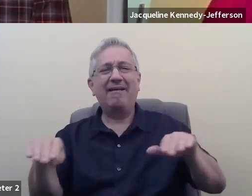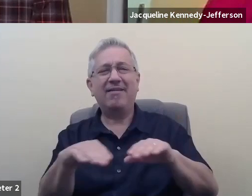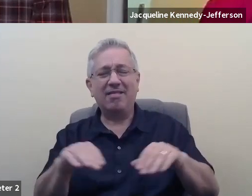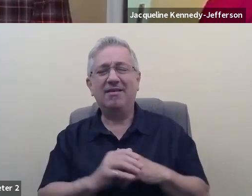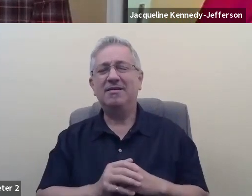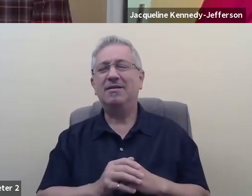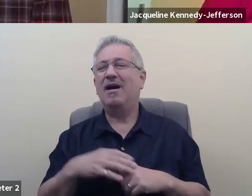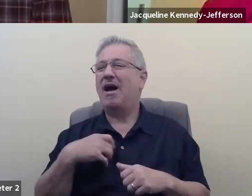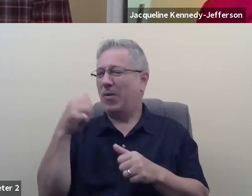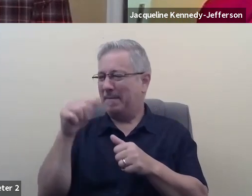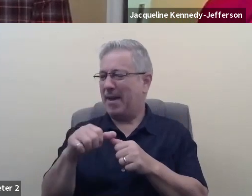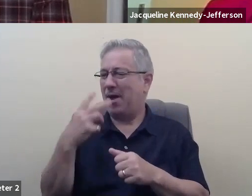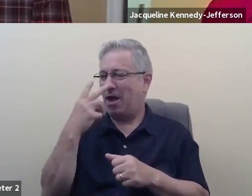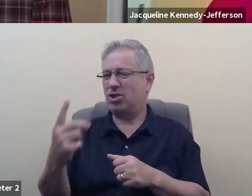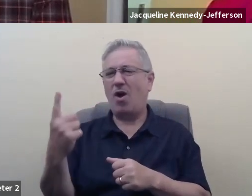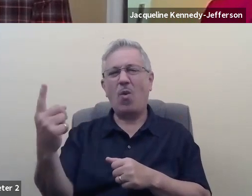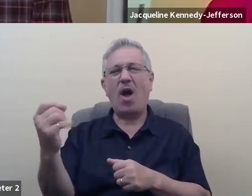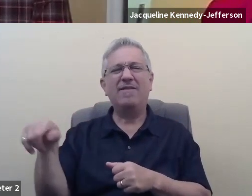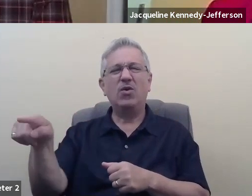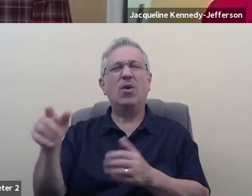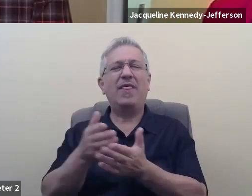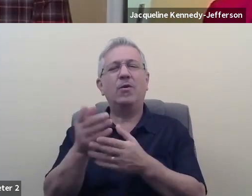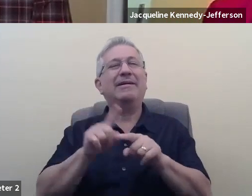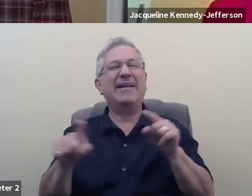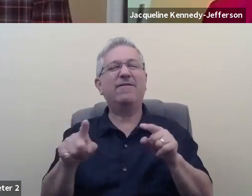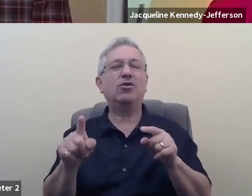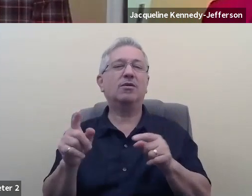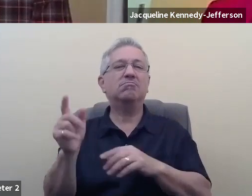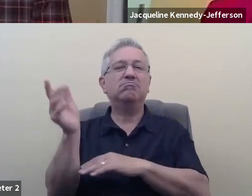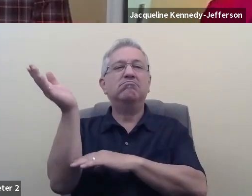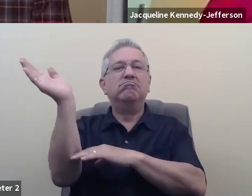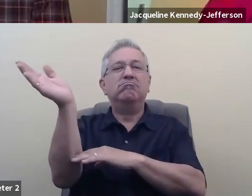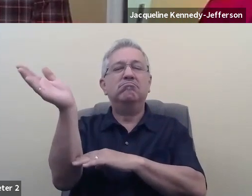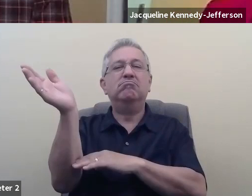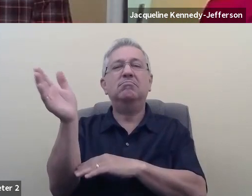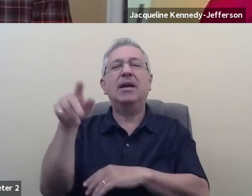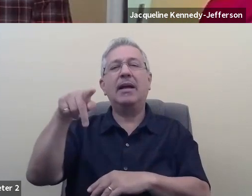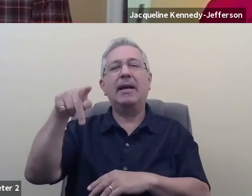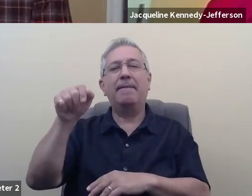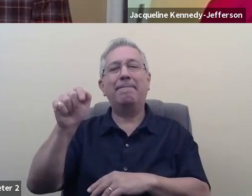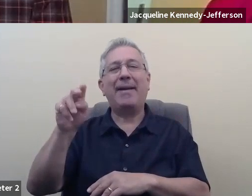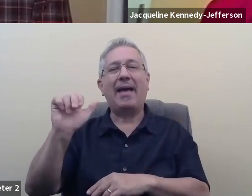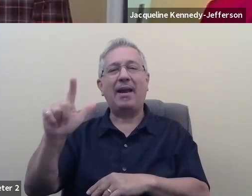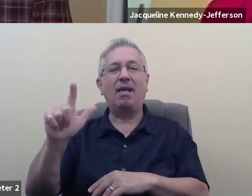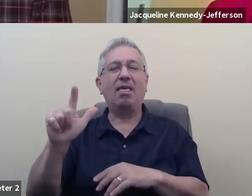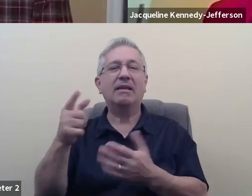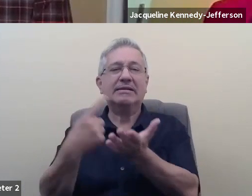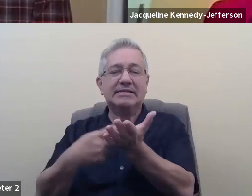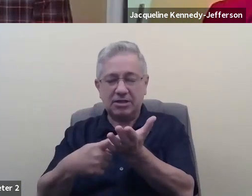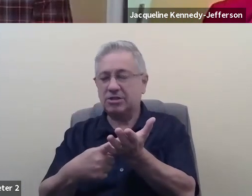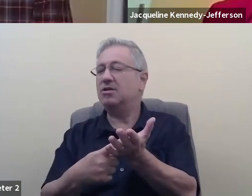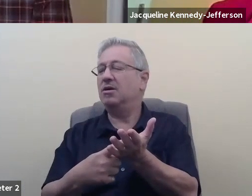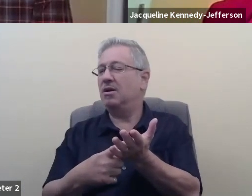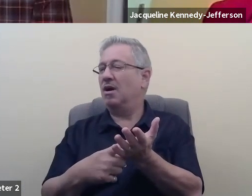months ago on a different panel. So most certainly that human reaction most certainly resonates to us, and I'm quite